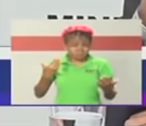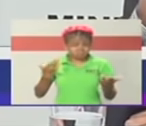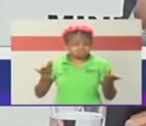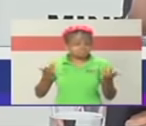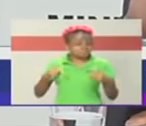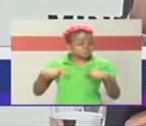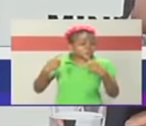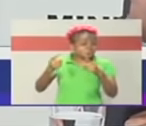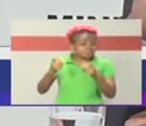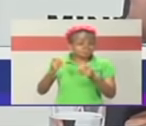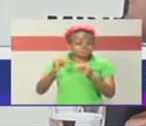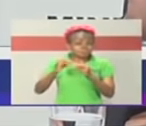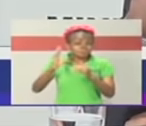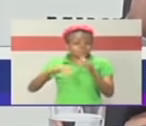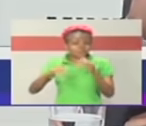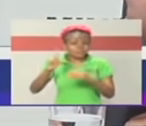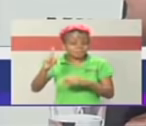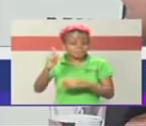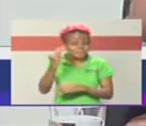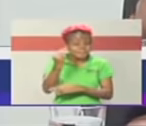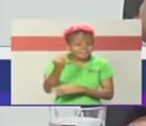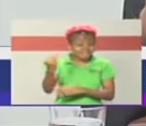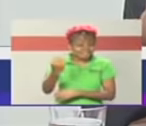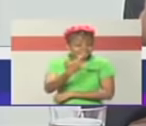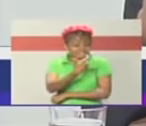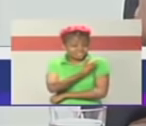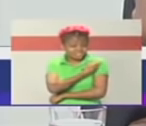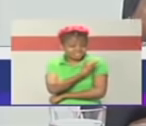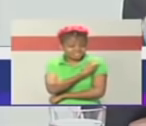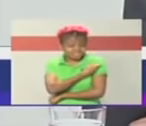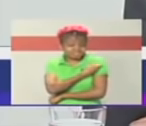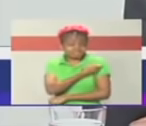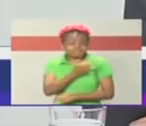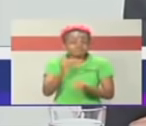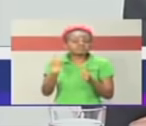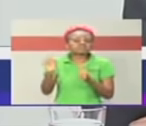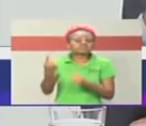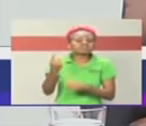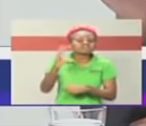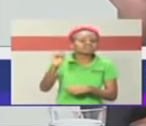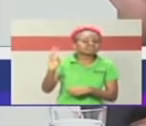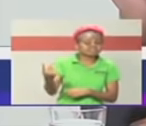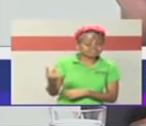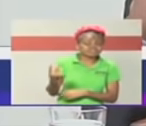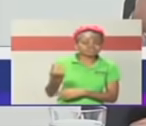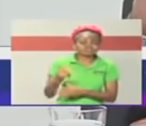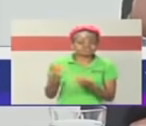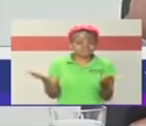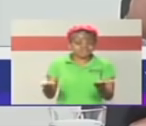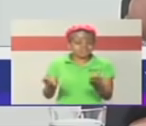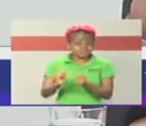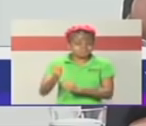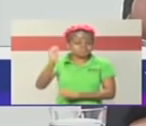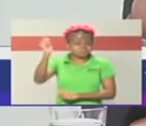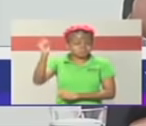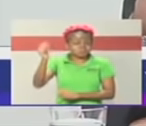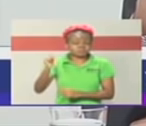1 million doses of vaccines, both first dose and second dose, in Trinidad and Tobago. 1